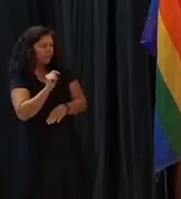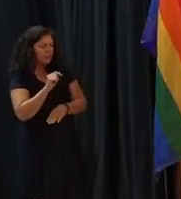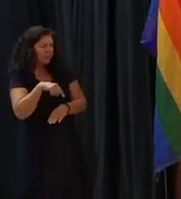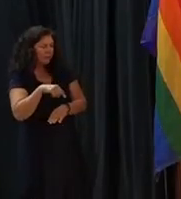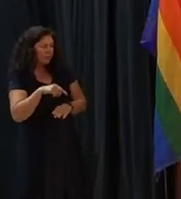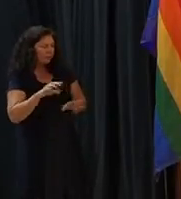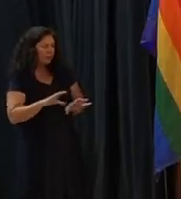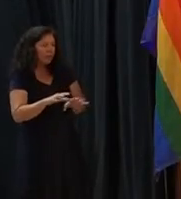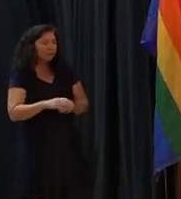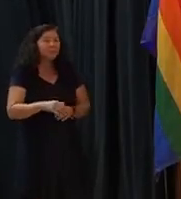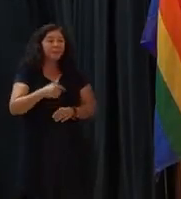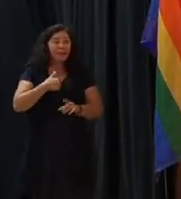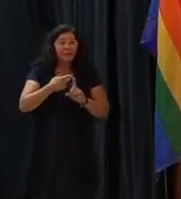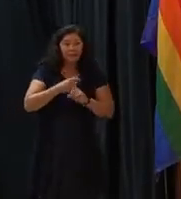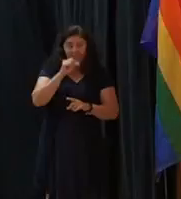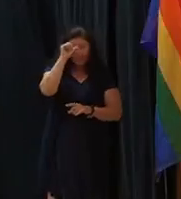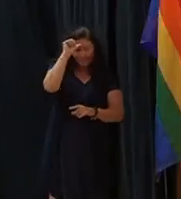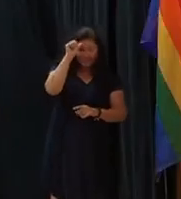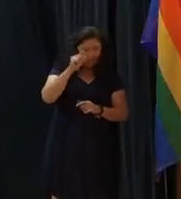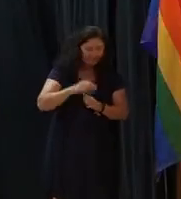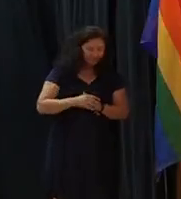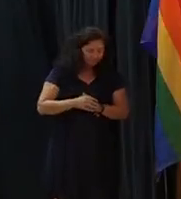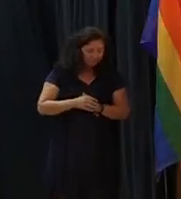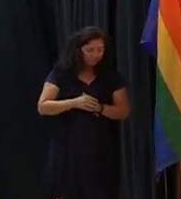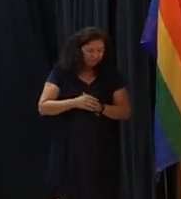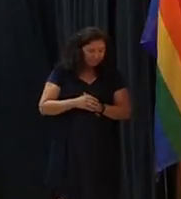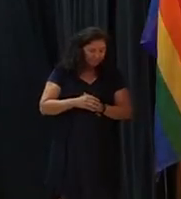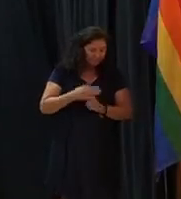I'm Harish from India. And